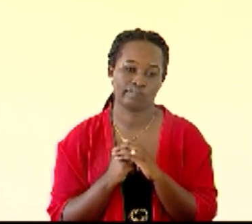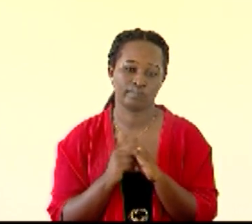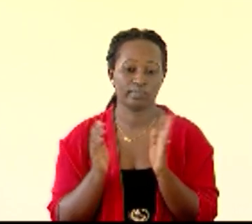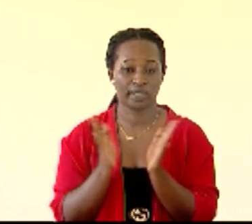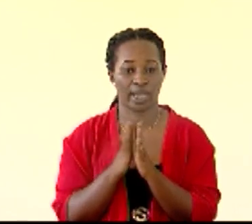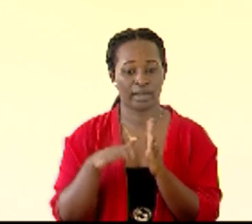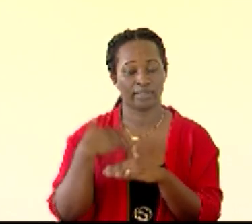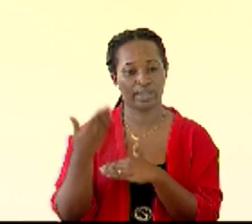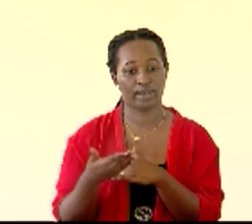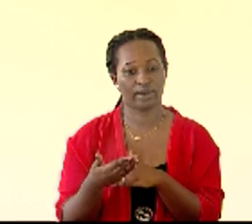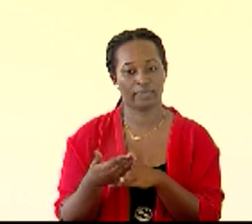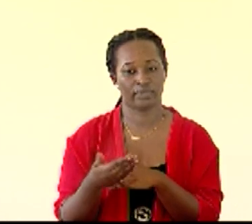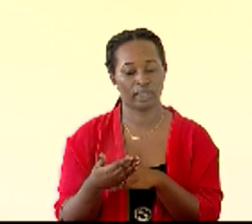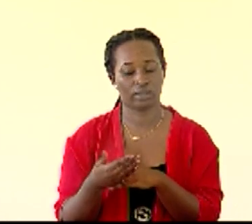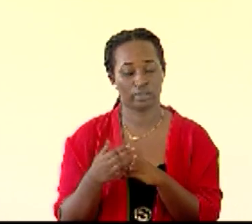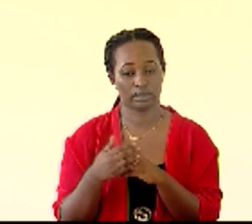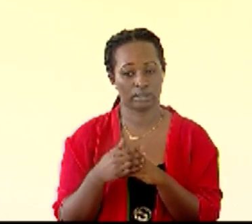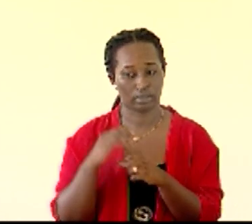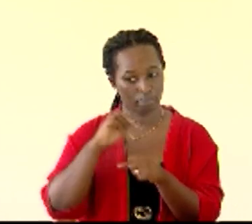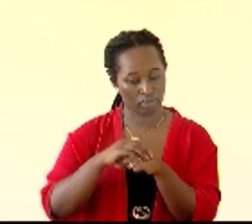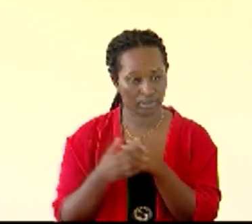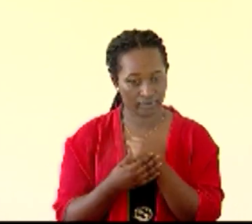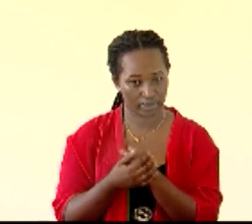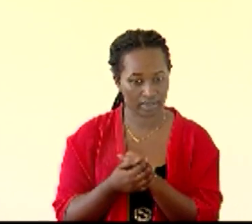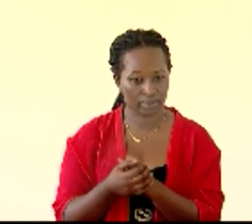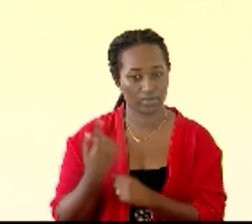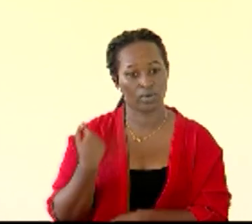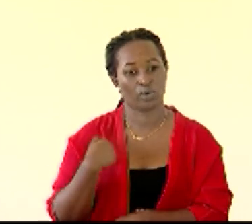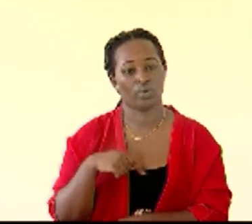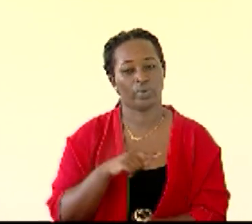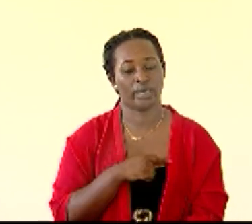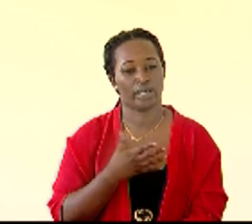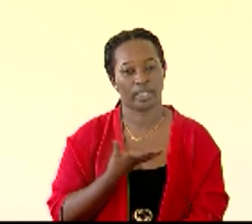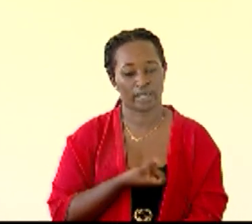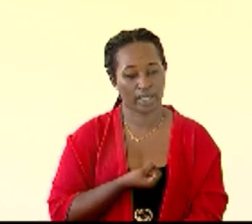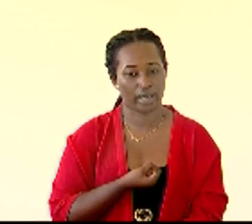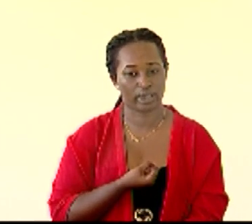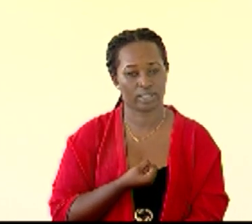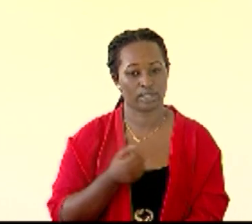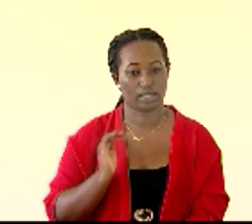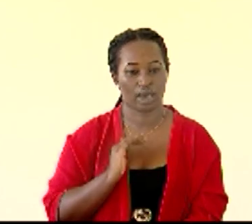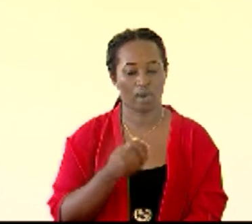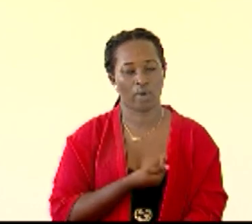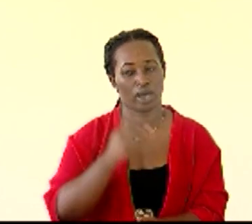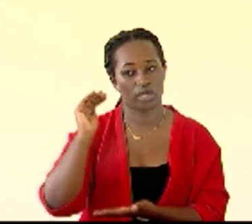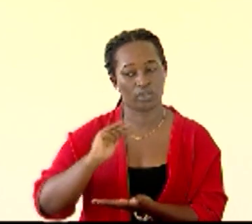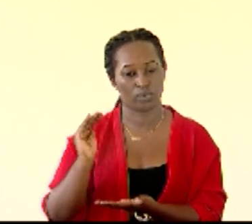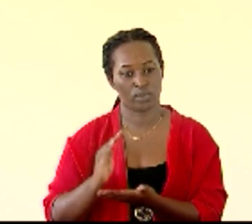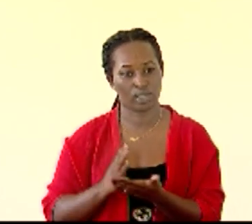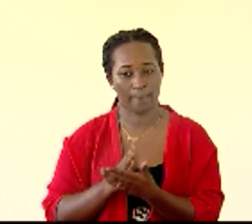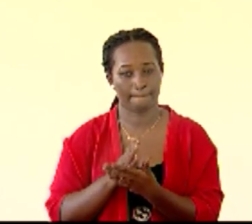And then, after being activated, we do get our reducing power